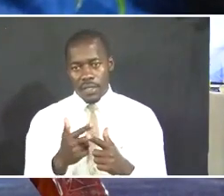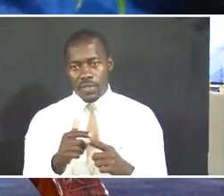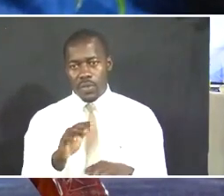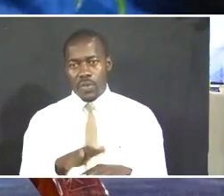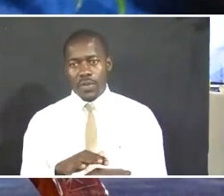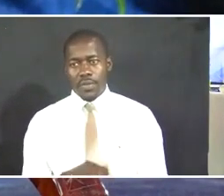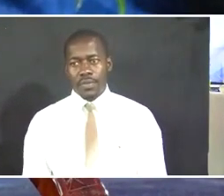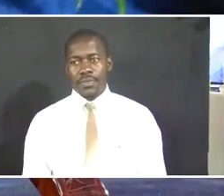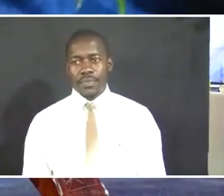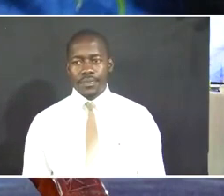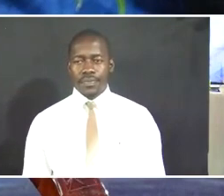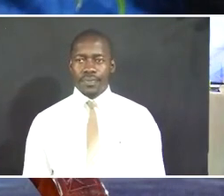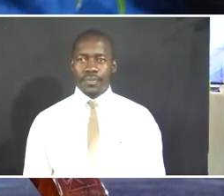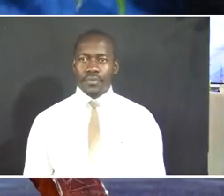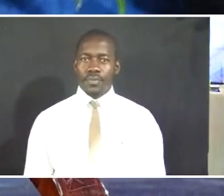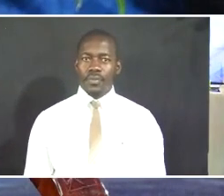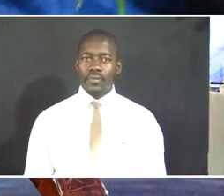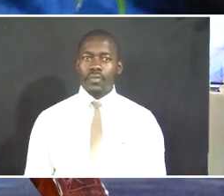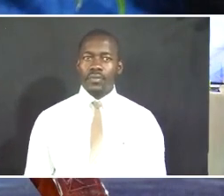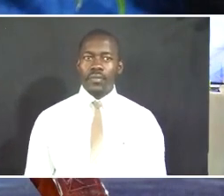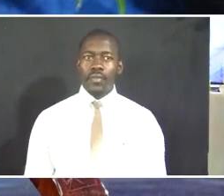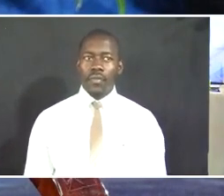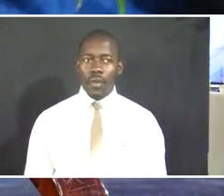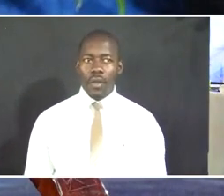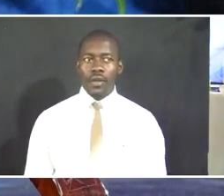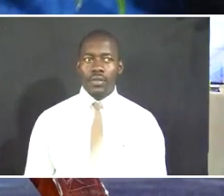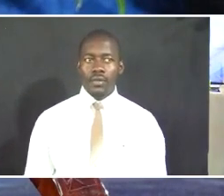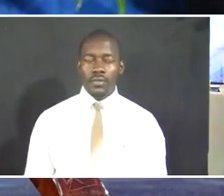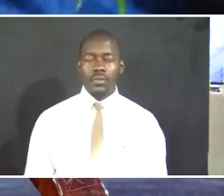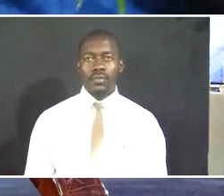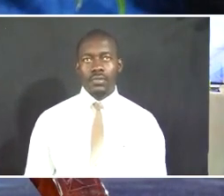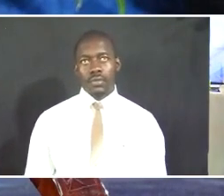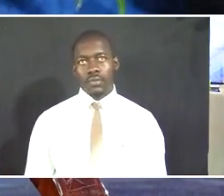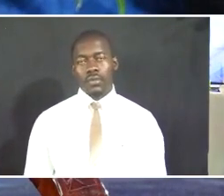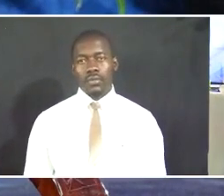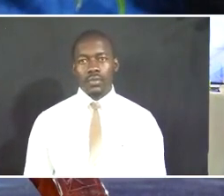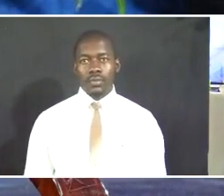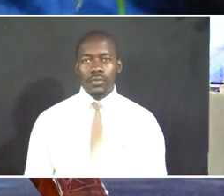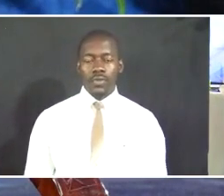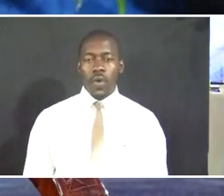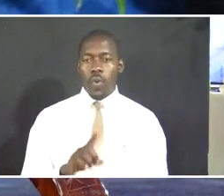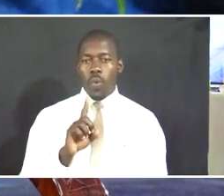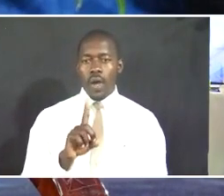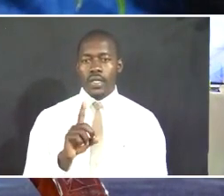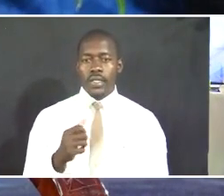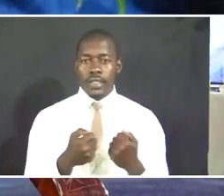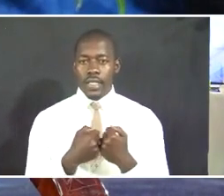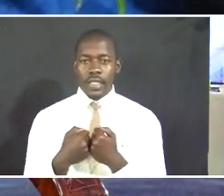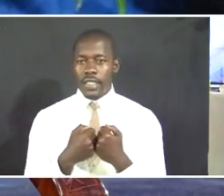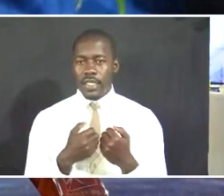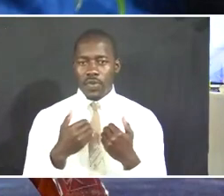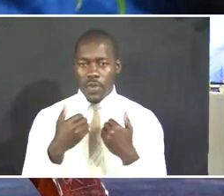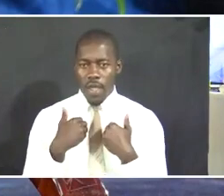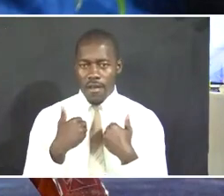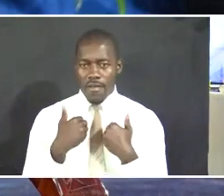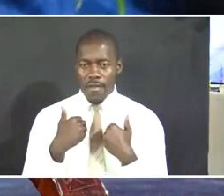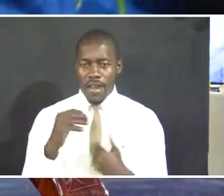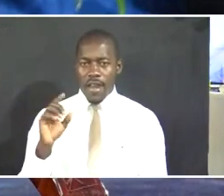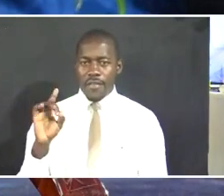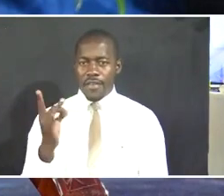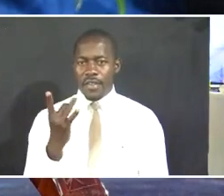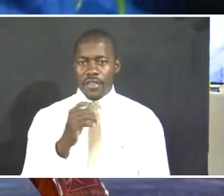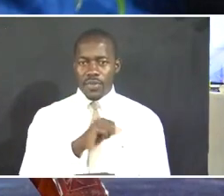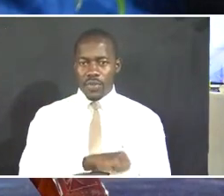things, one of the challenges that we have, especially in the SDS school, is the funding. They are